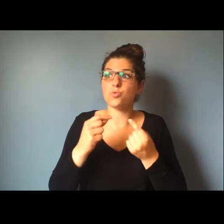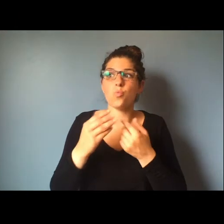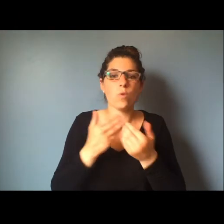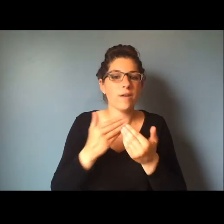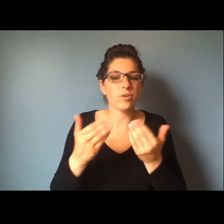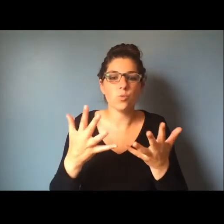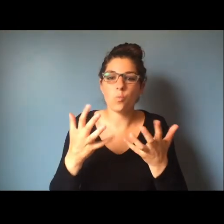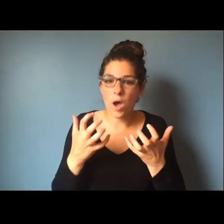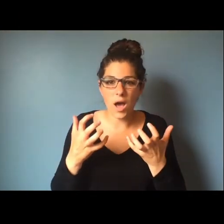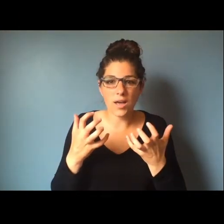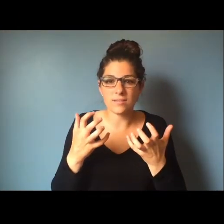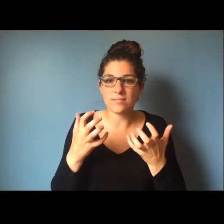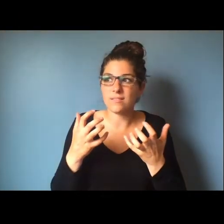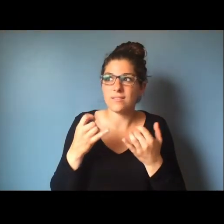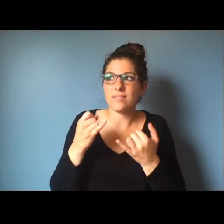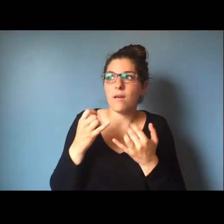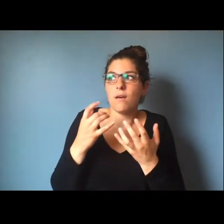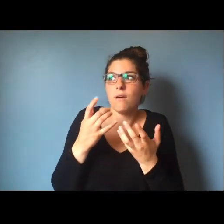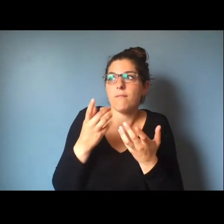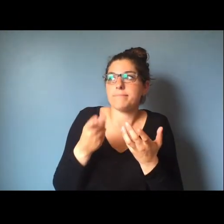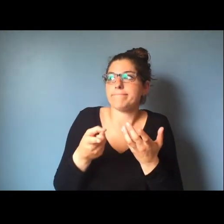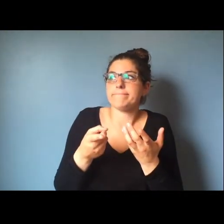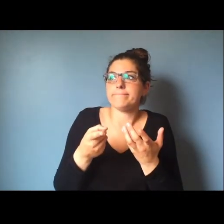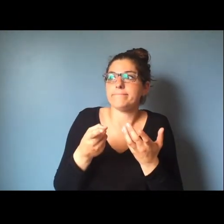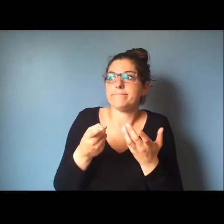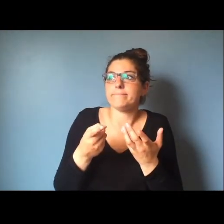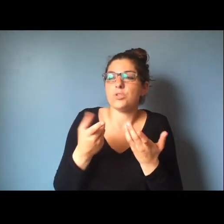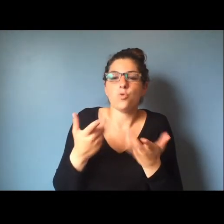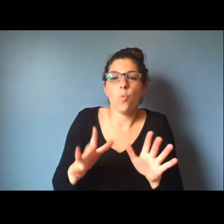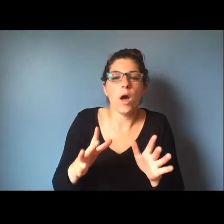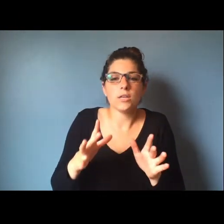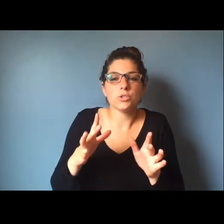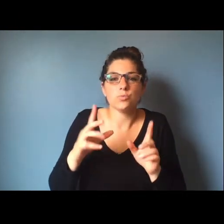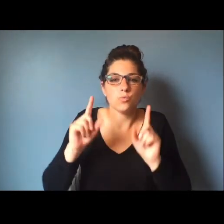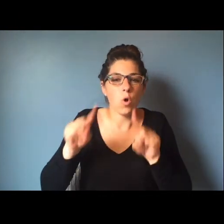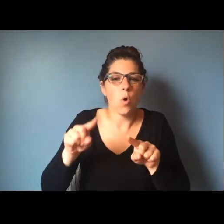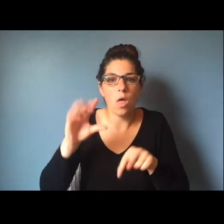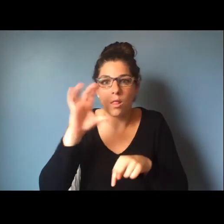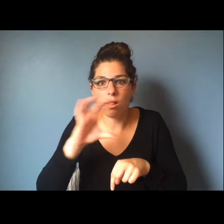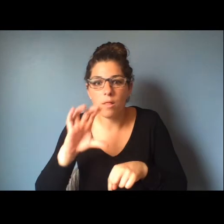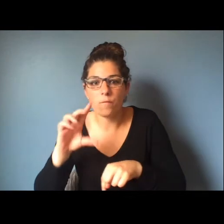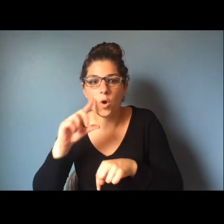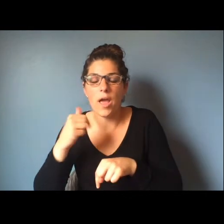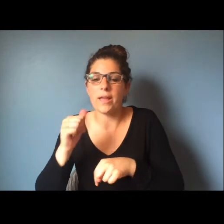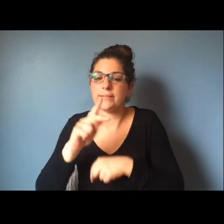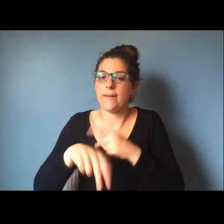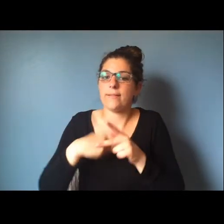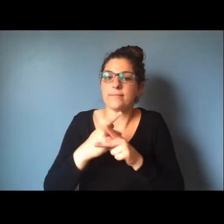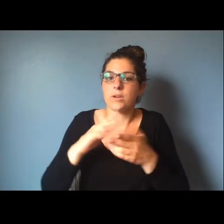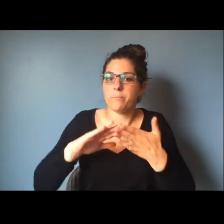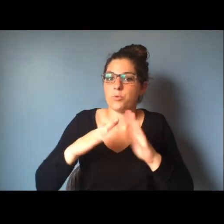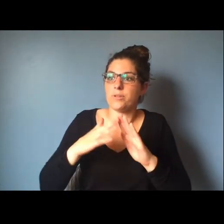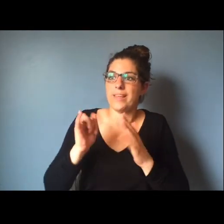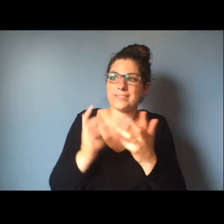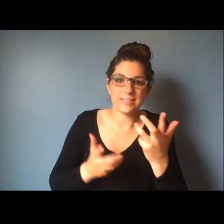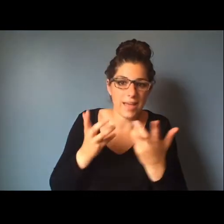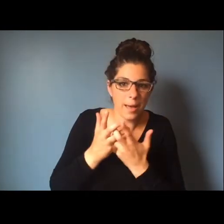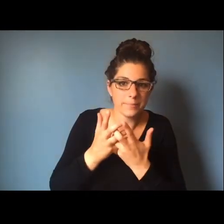you want, the last thing on your mind is to go and look for any kind of community that is